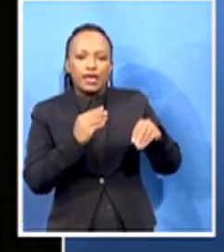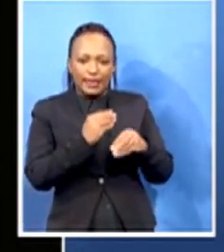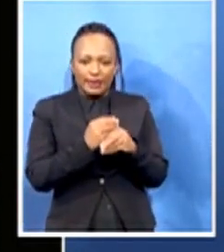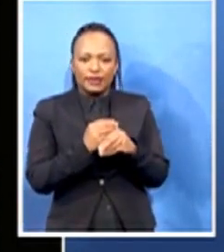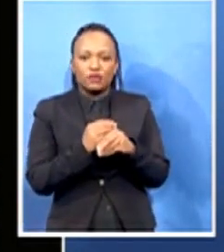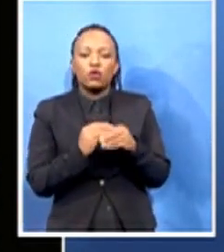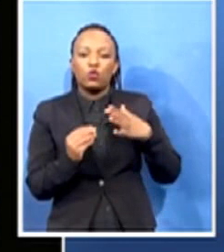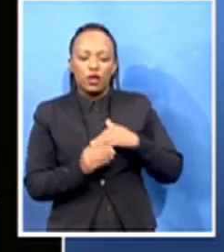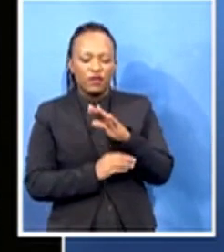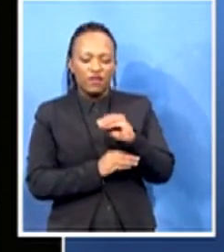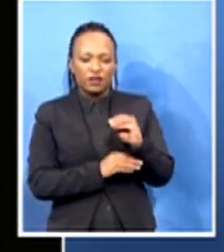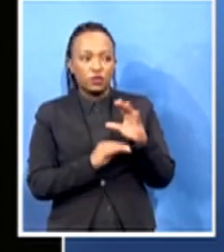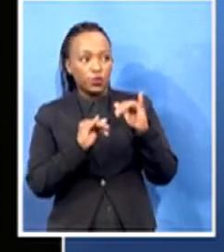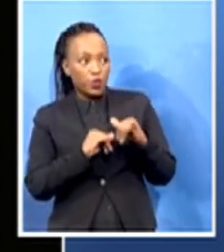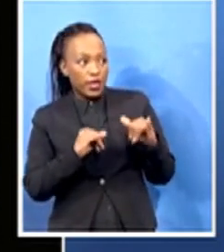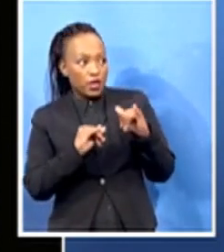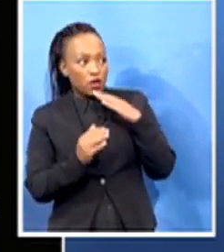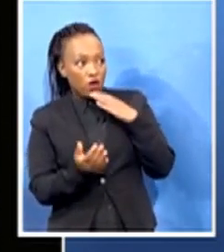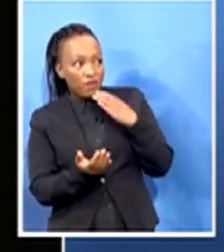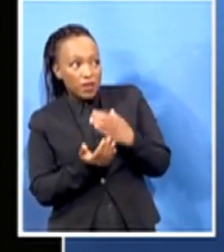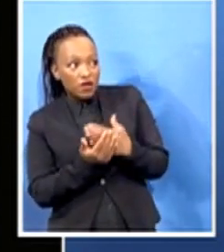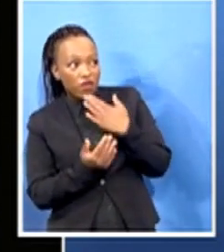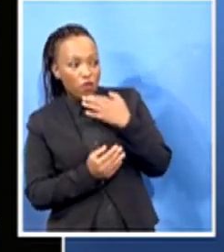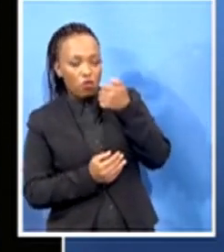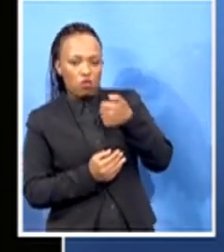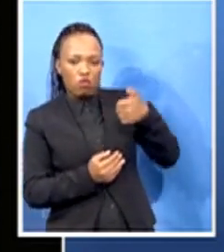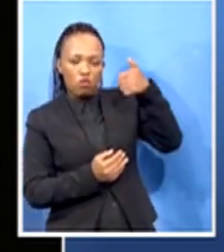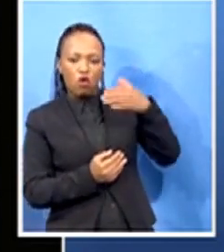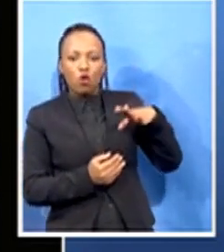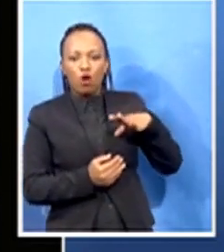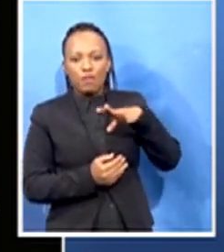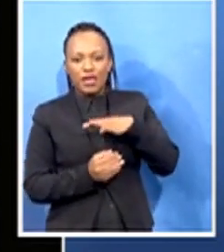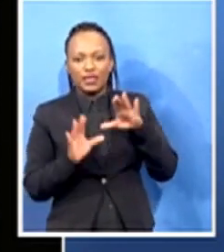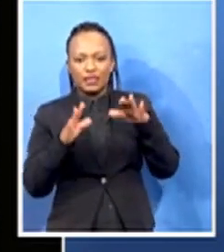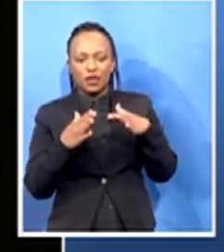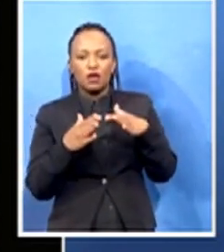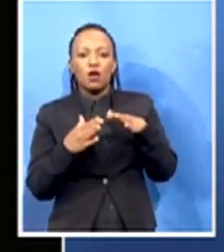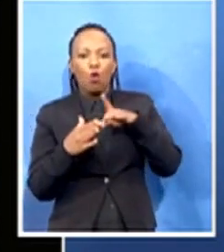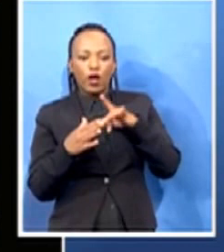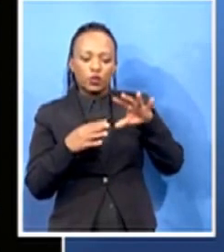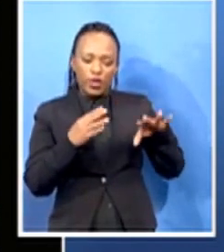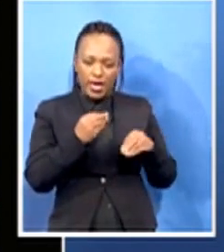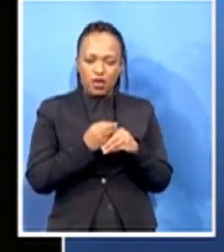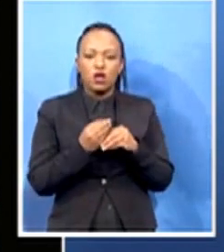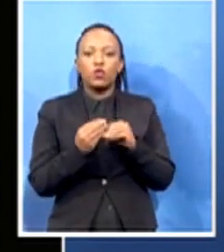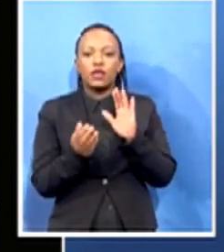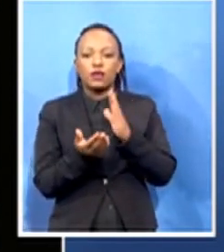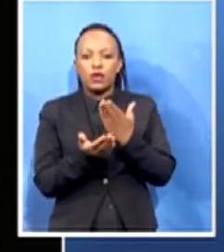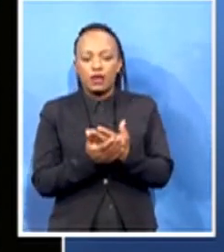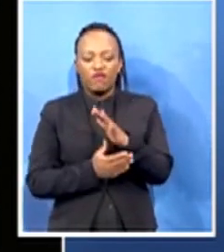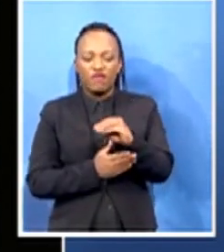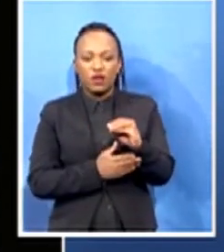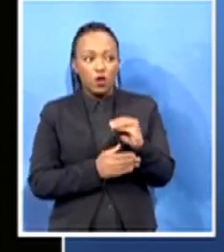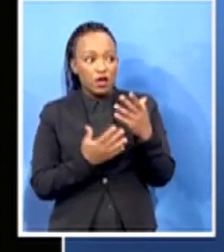the commissioner to vary the 50 by 500. Then immediately they finish making